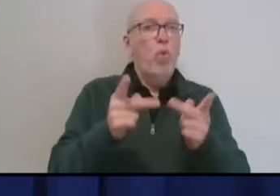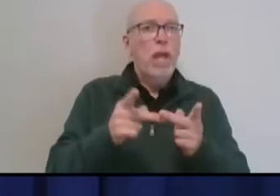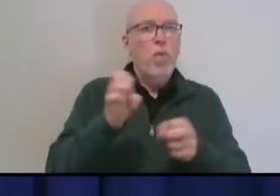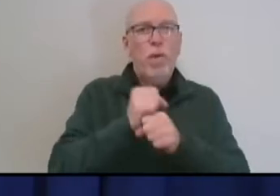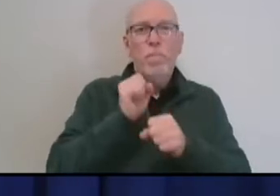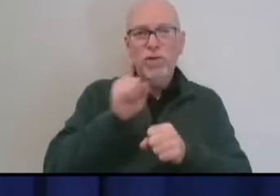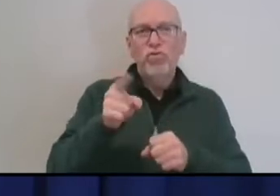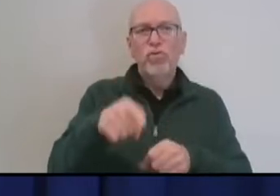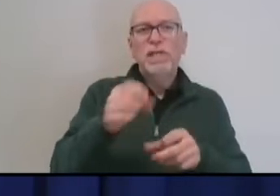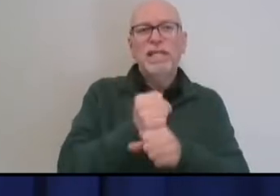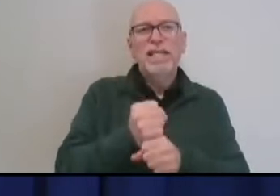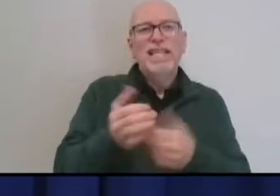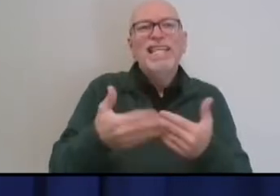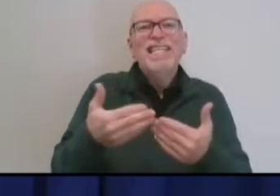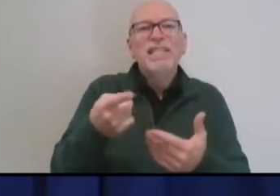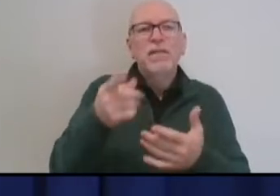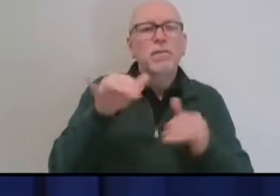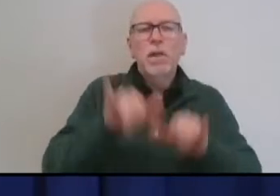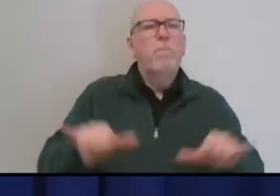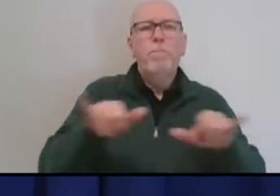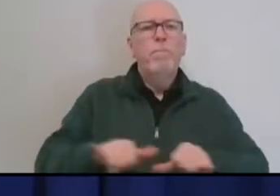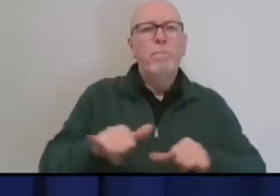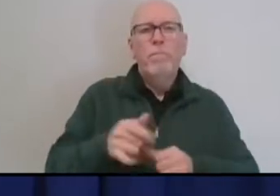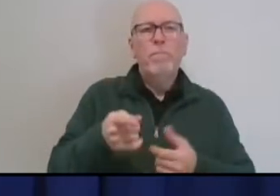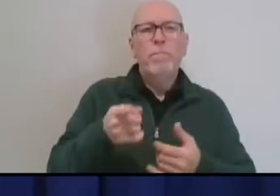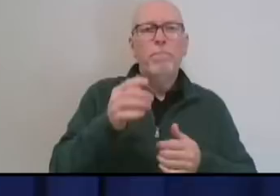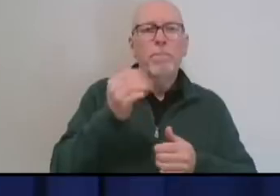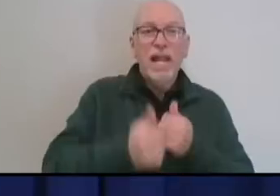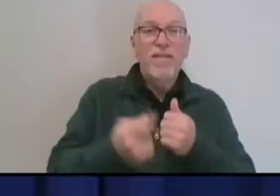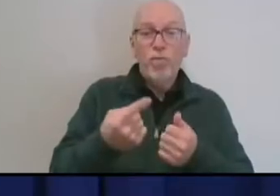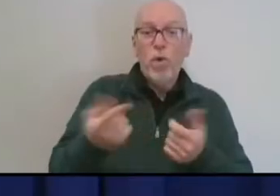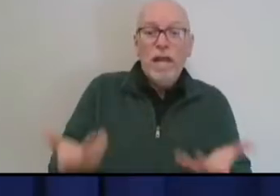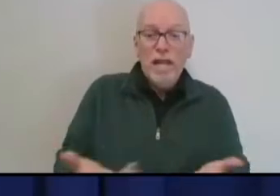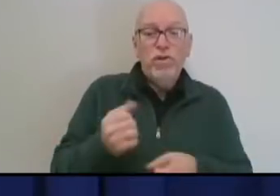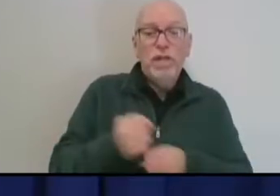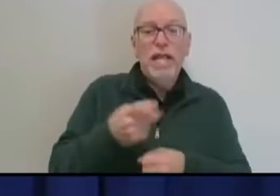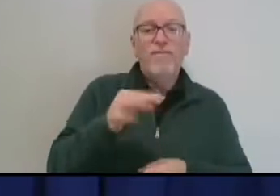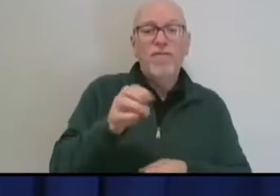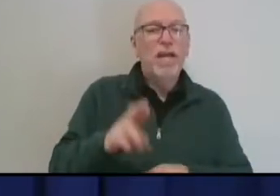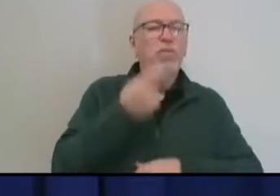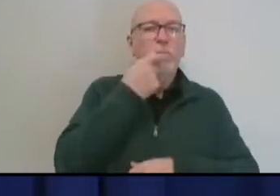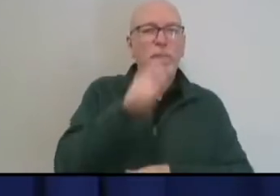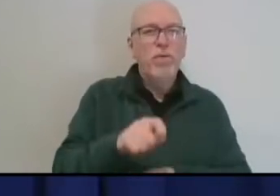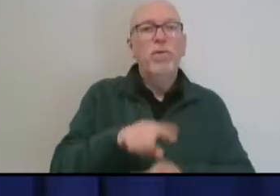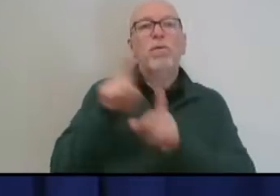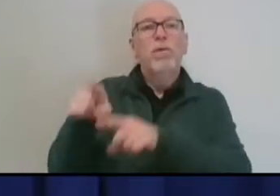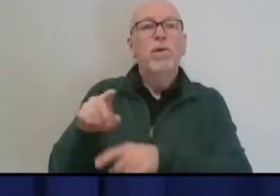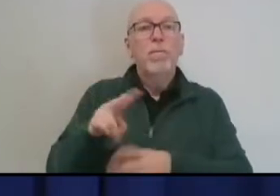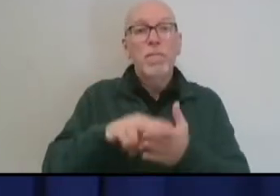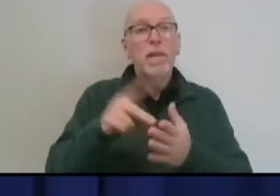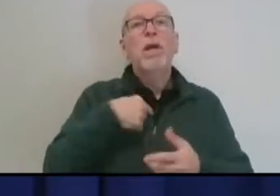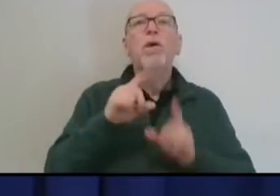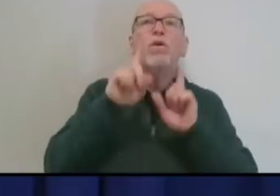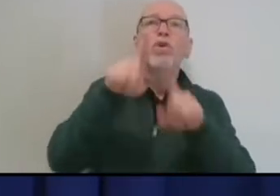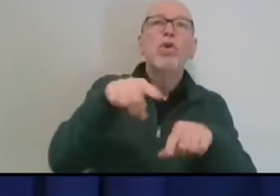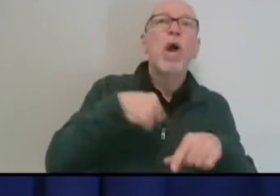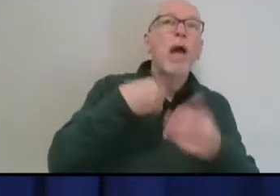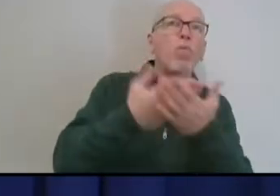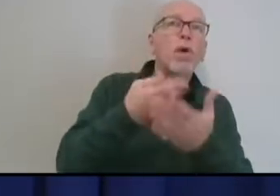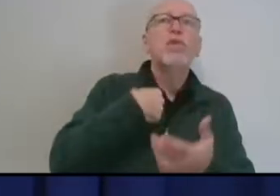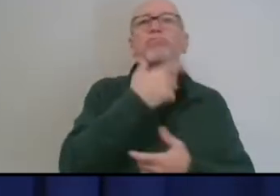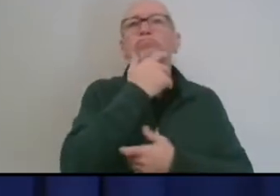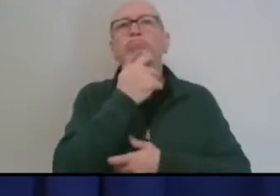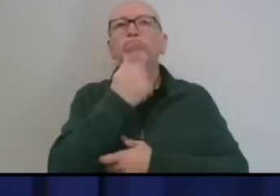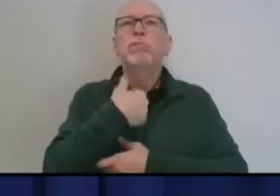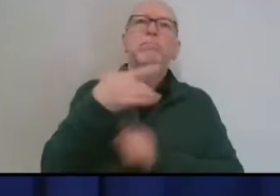was easy to be able to know everybody here is getting Pfizer. So it's not like you'll go to the site and be able to say, oh, here's the 3 of them. I